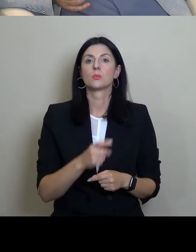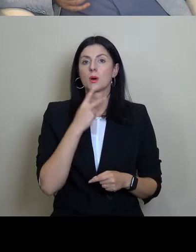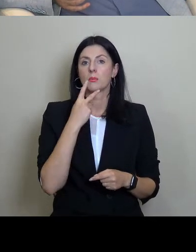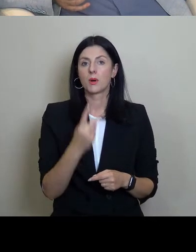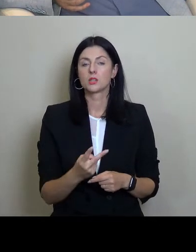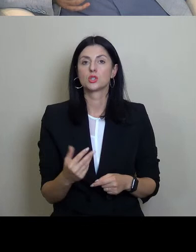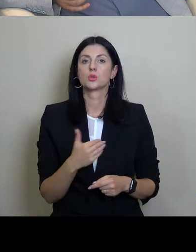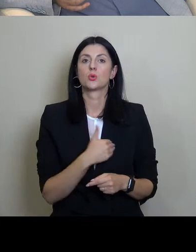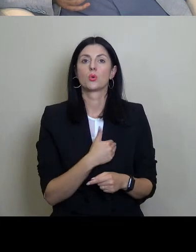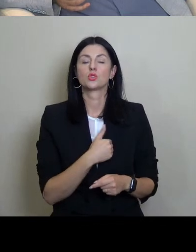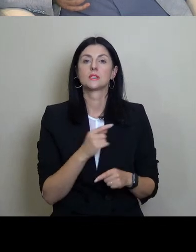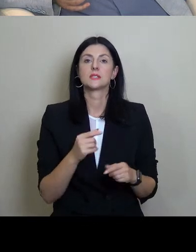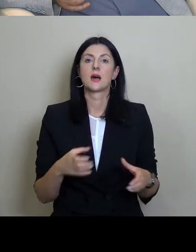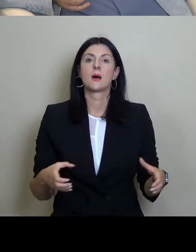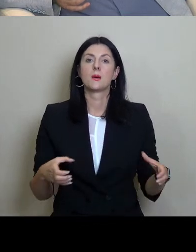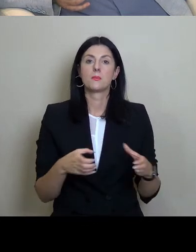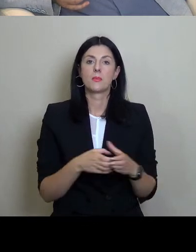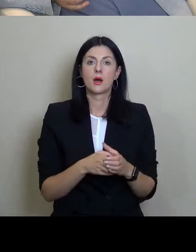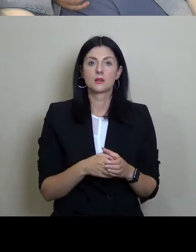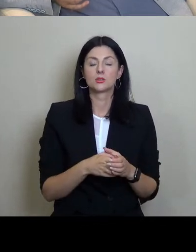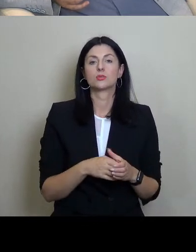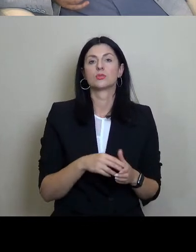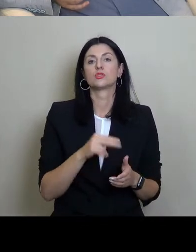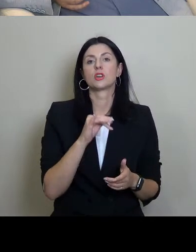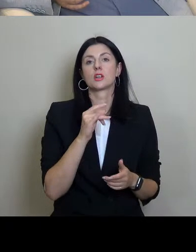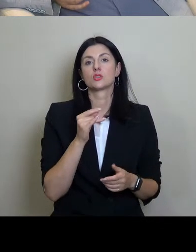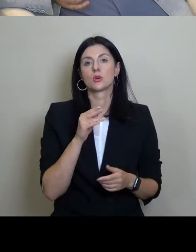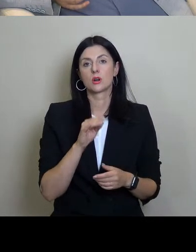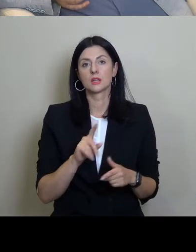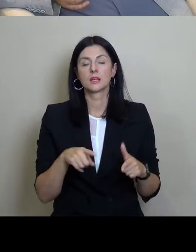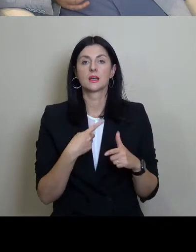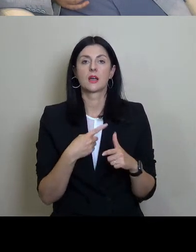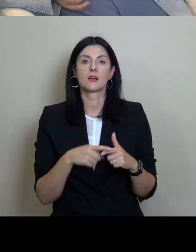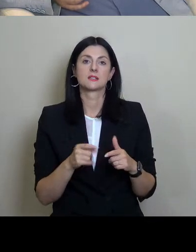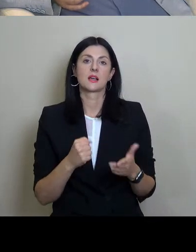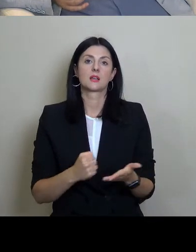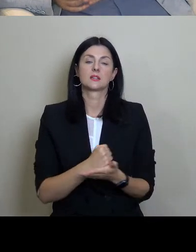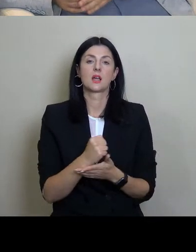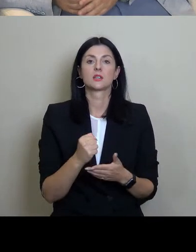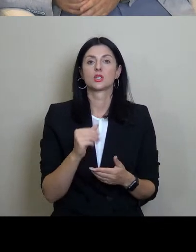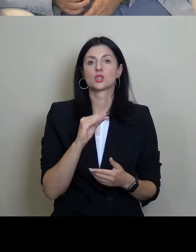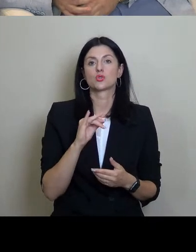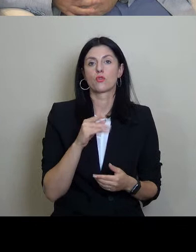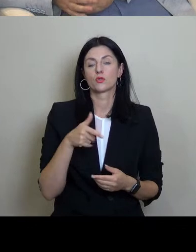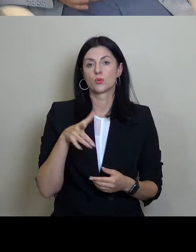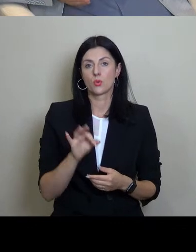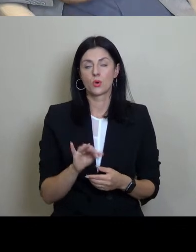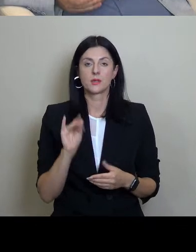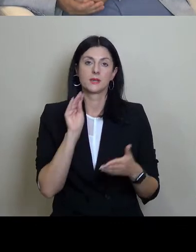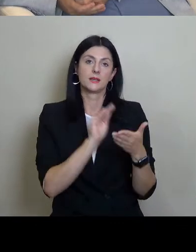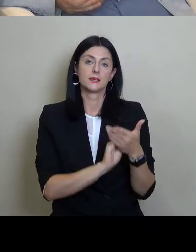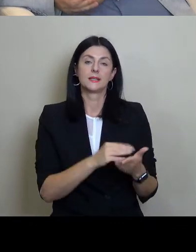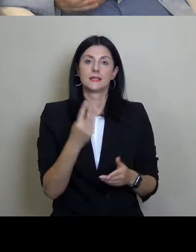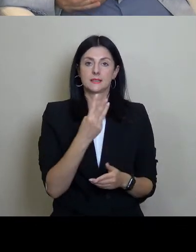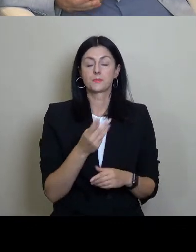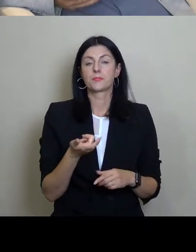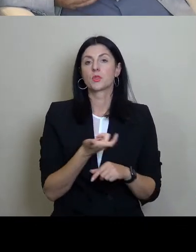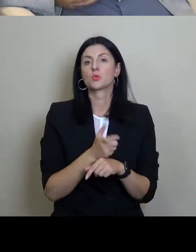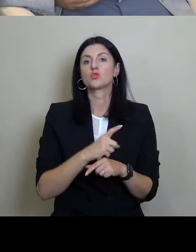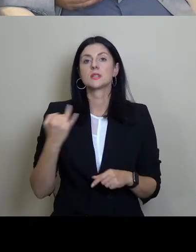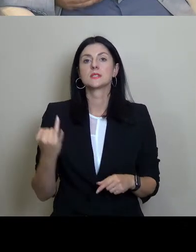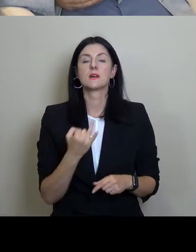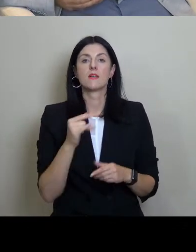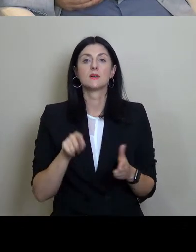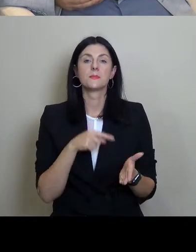sees, okay, I want to support the party of cherries and